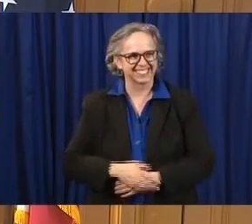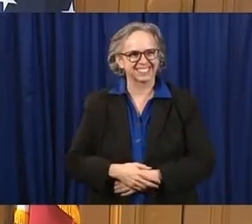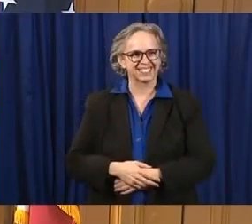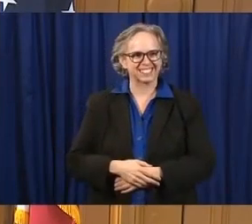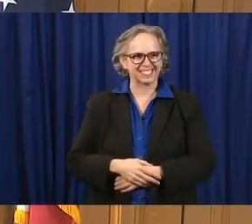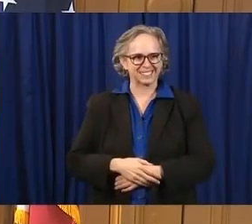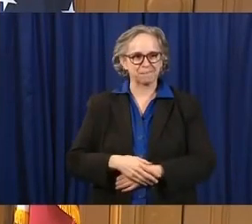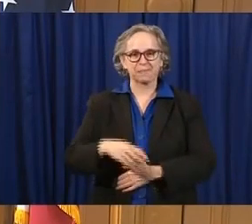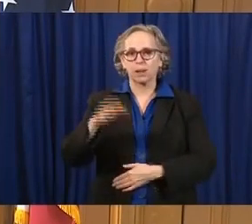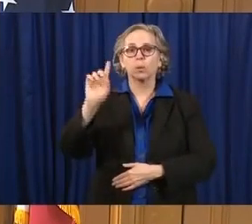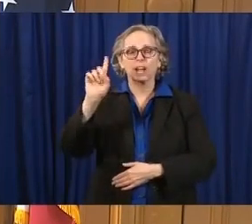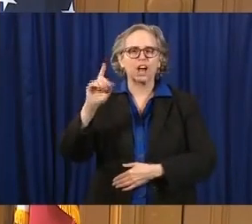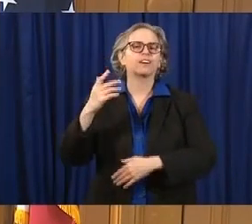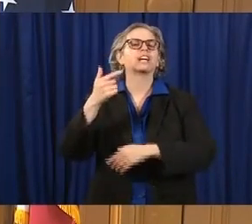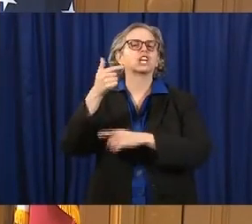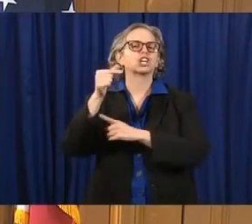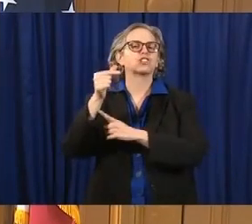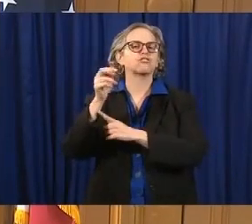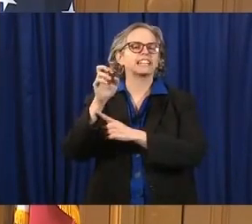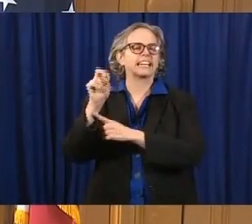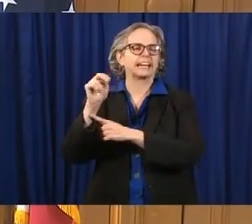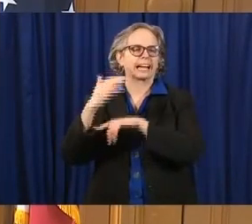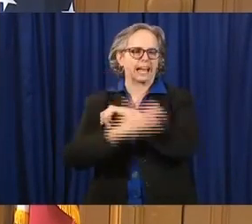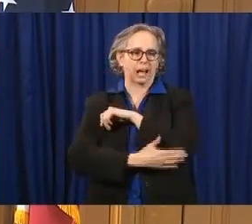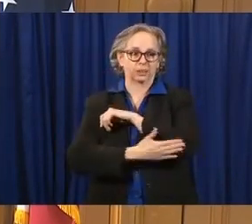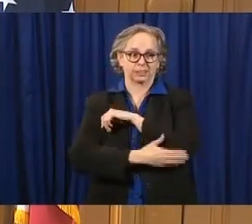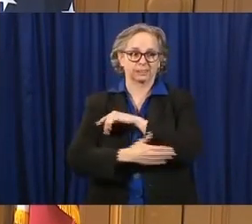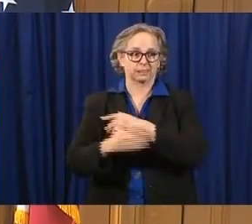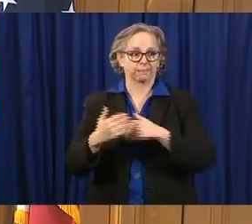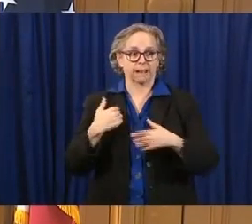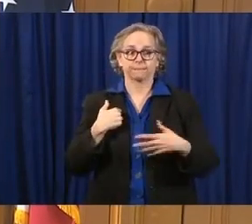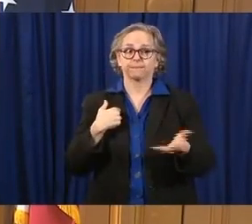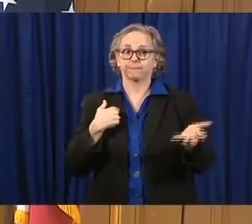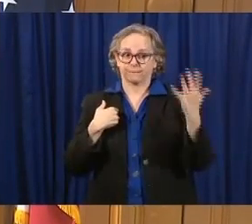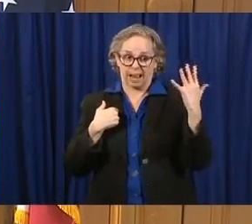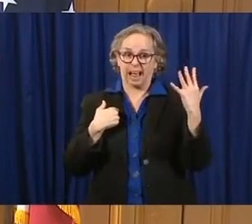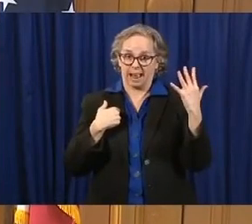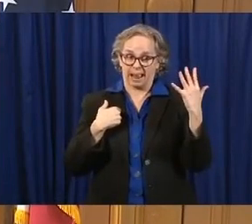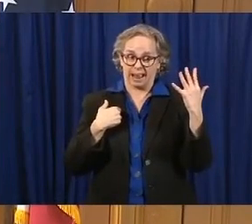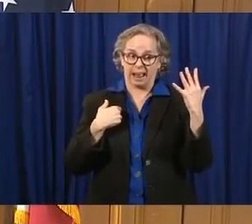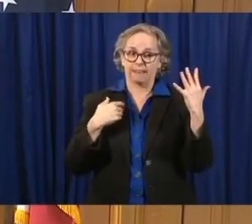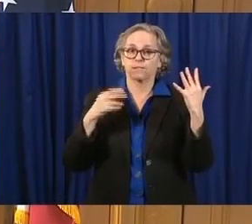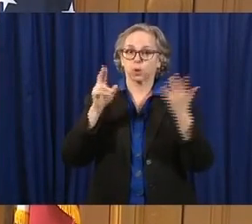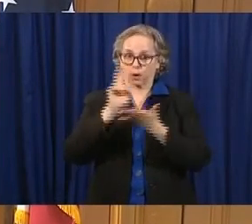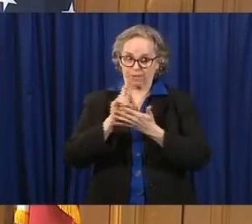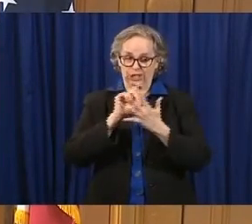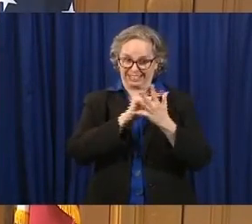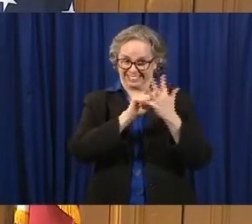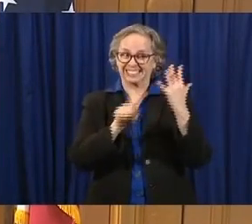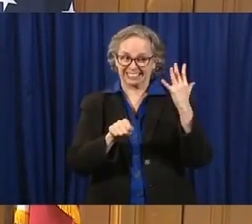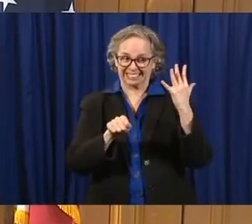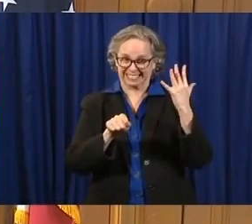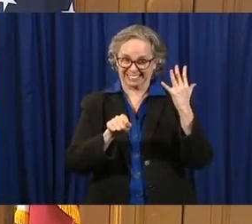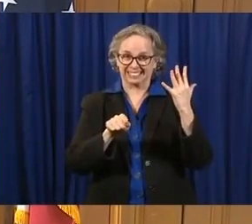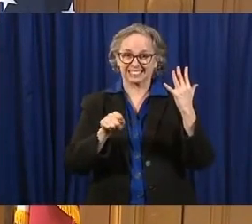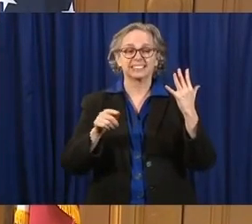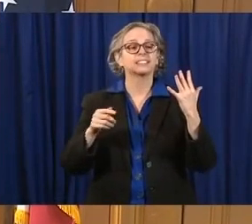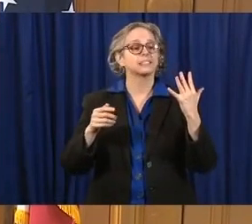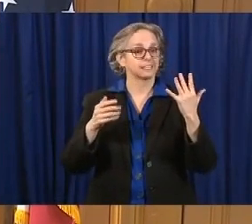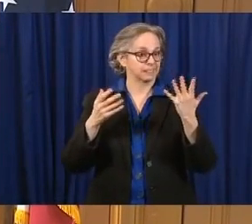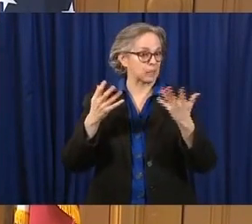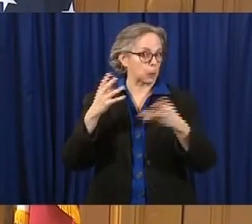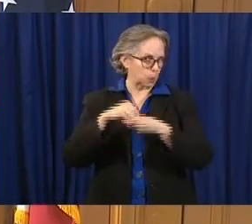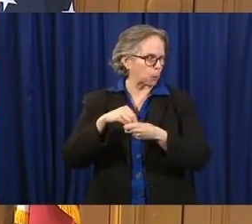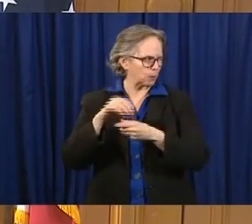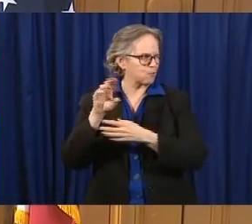four additional besides Wright State. We have 5 universities in the county.